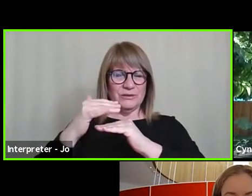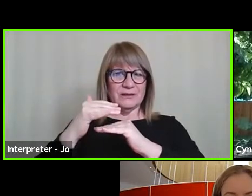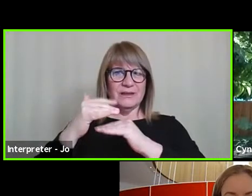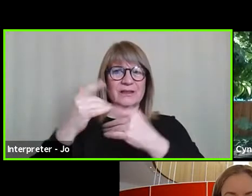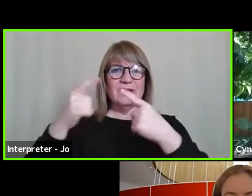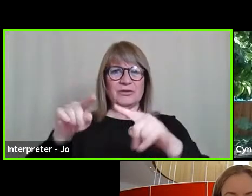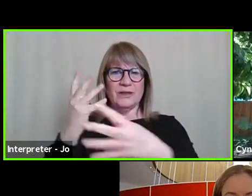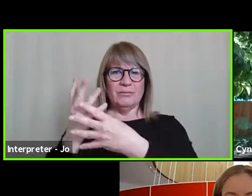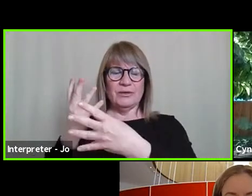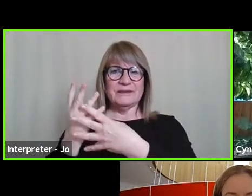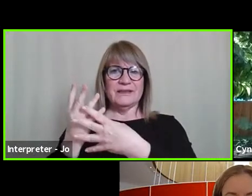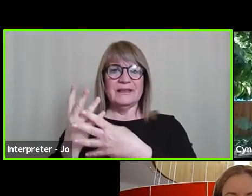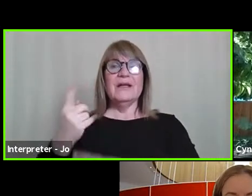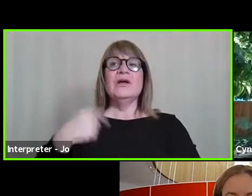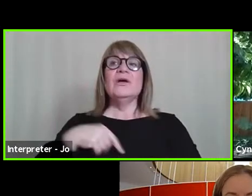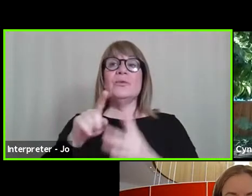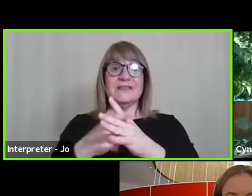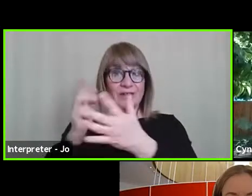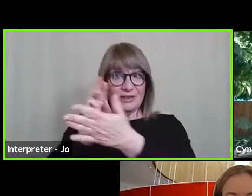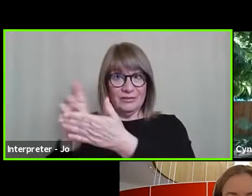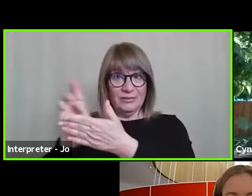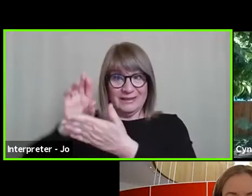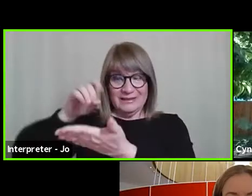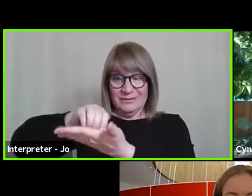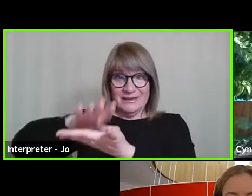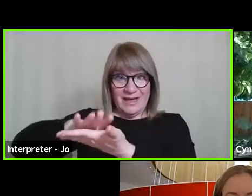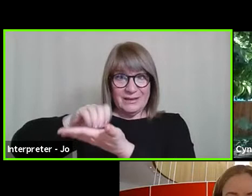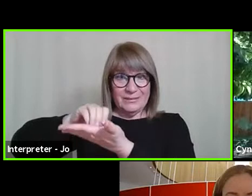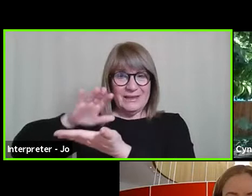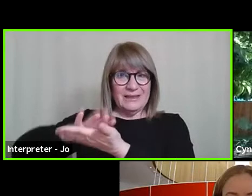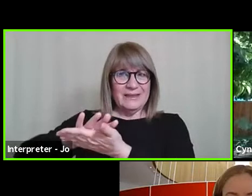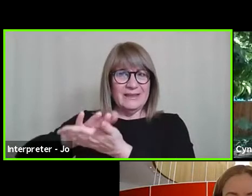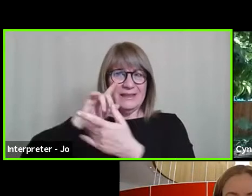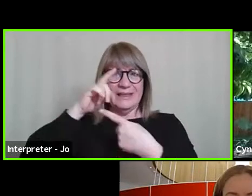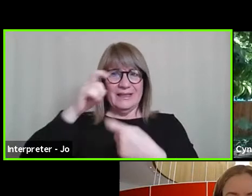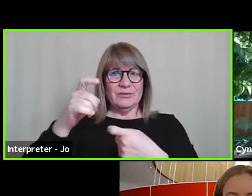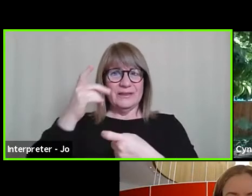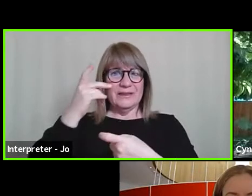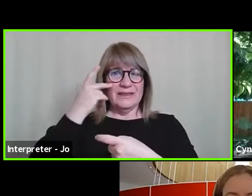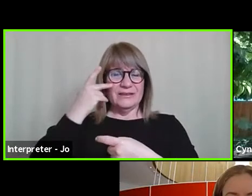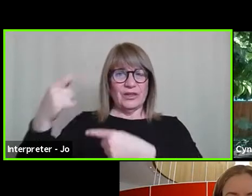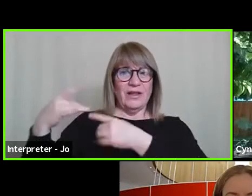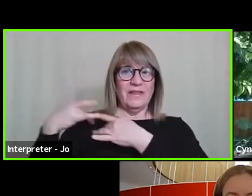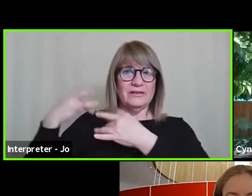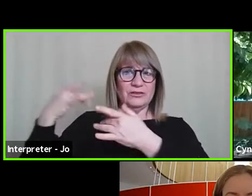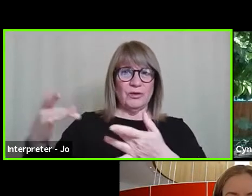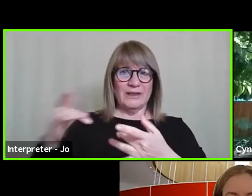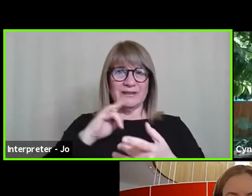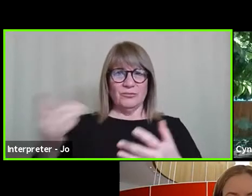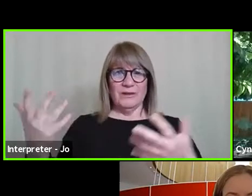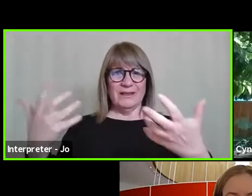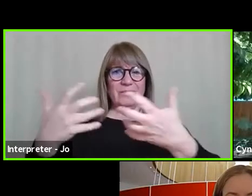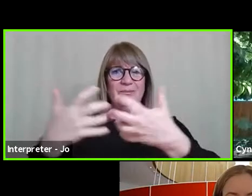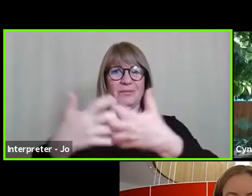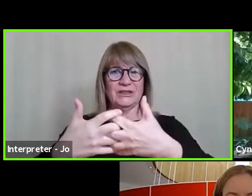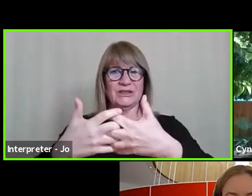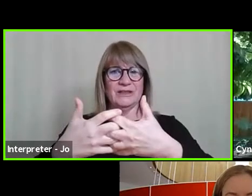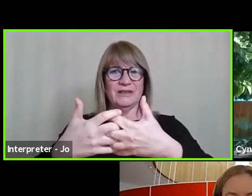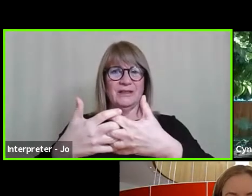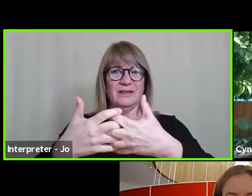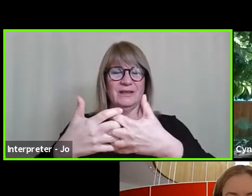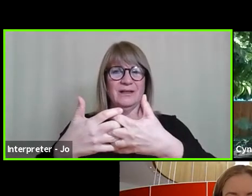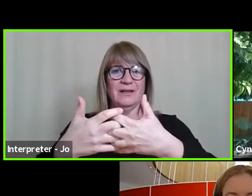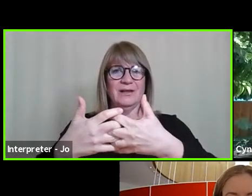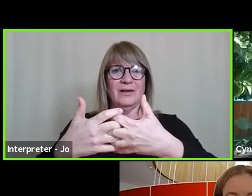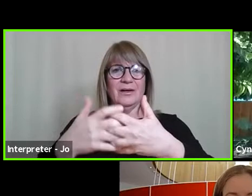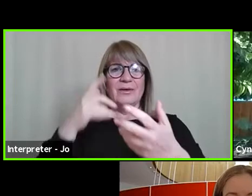documentation what's interesting is that that the trends we saw really mirrored what has come out recently by whistleblower john